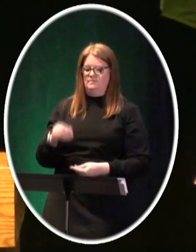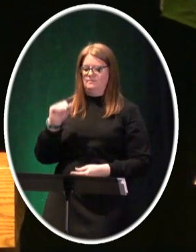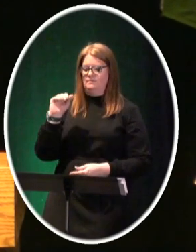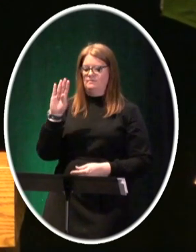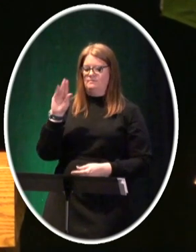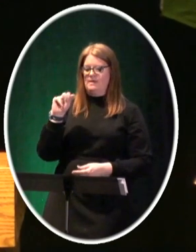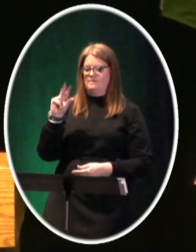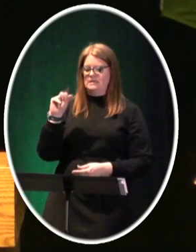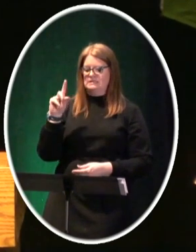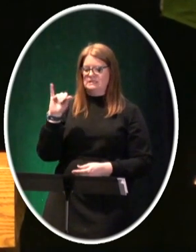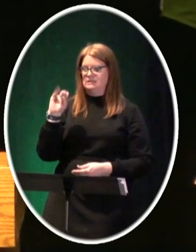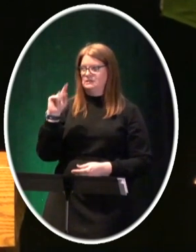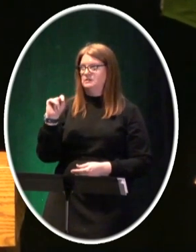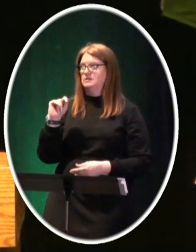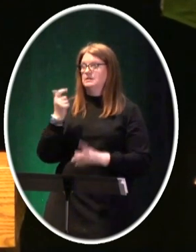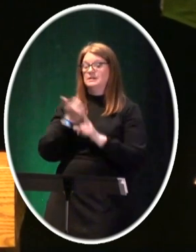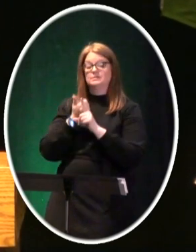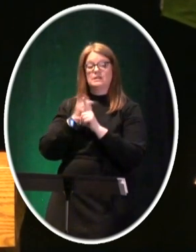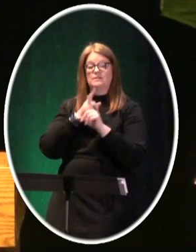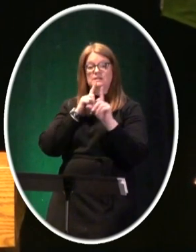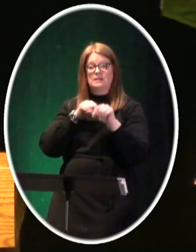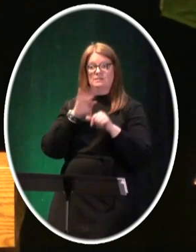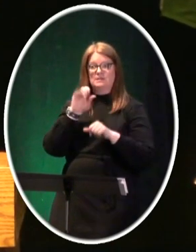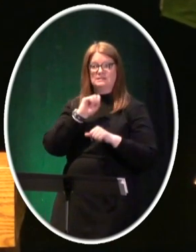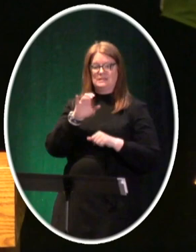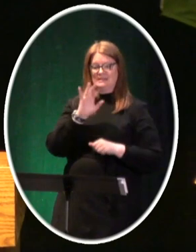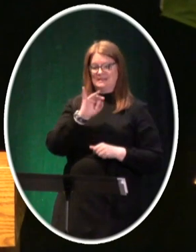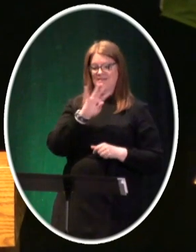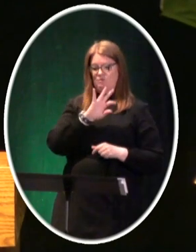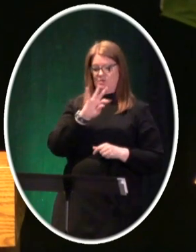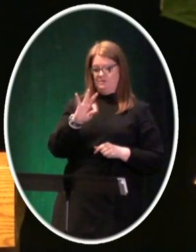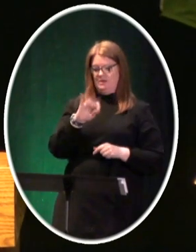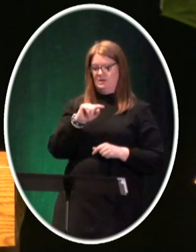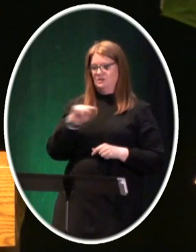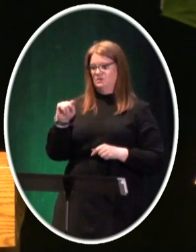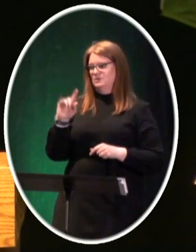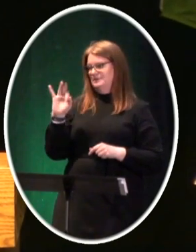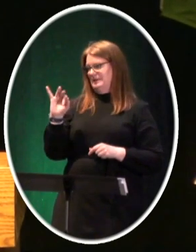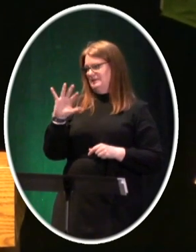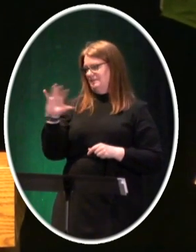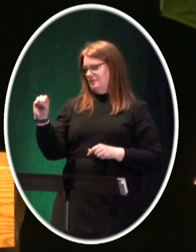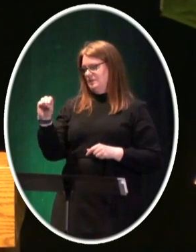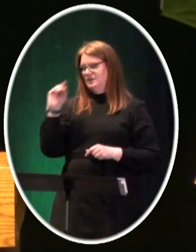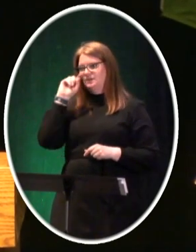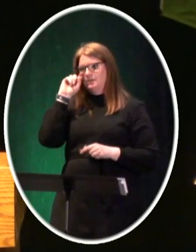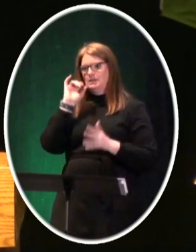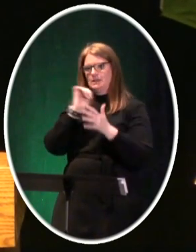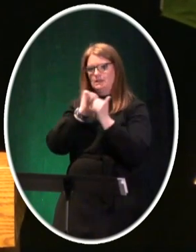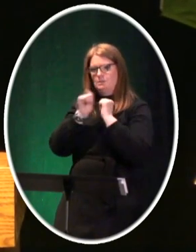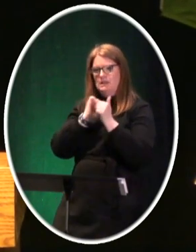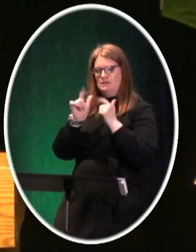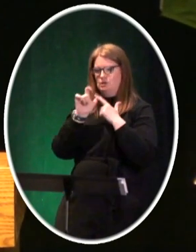Frank attended Bismarck State College from 1949 to 1950 and